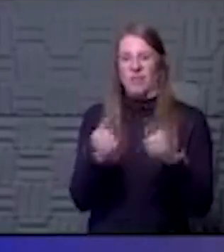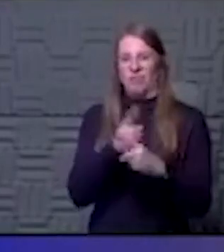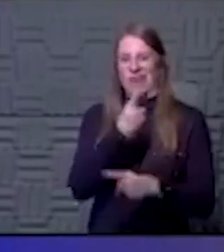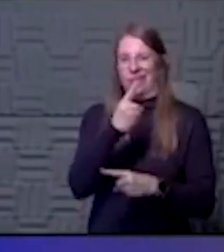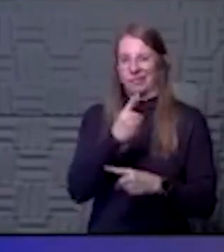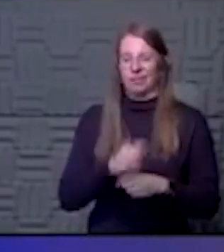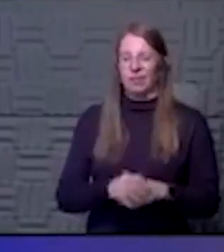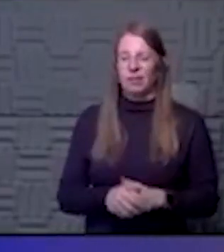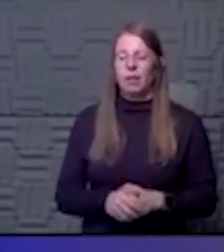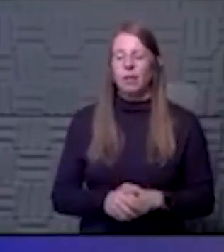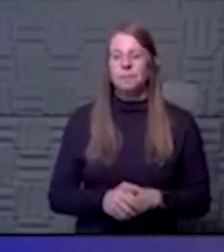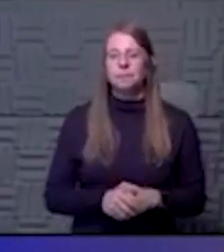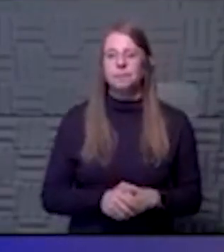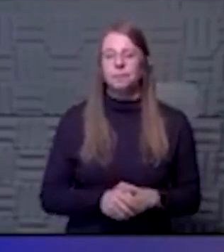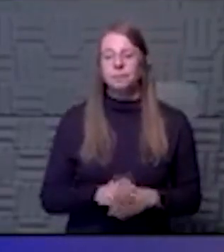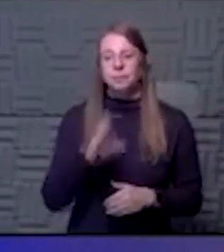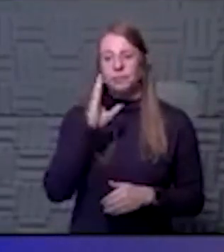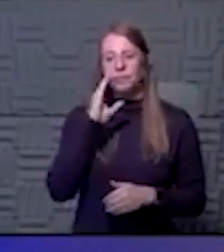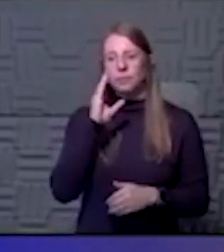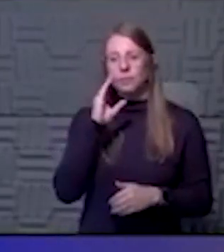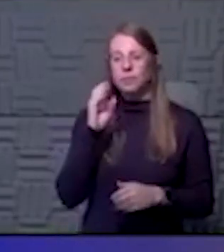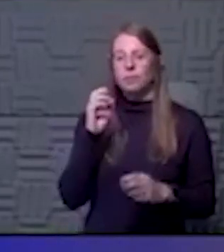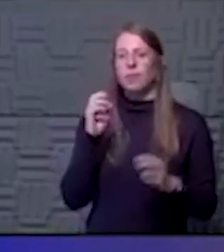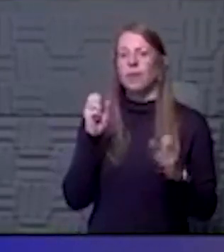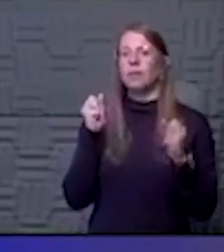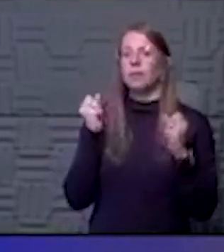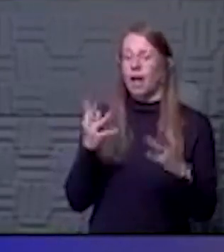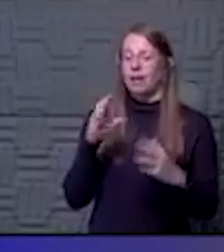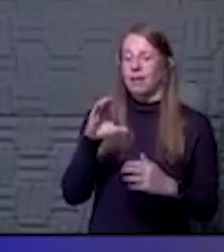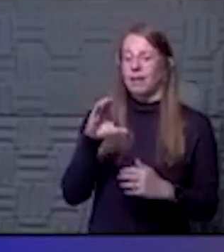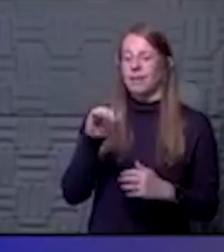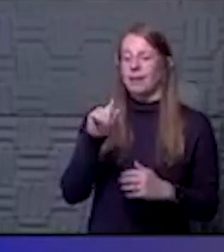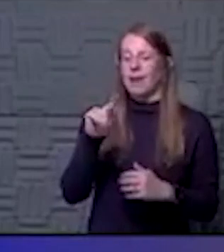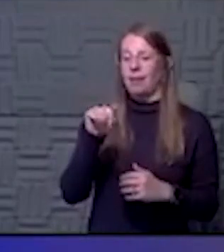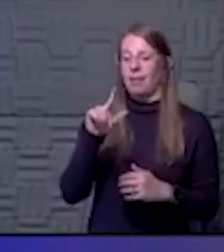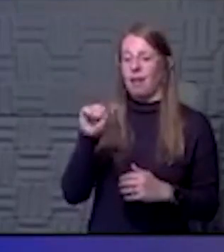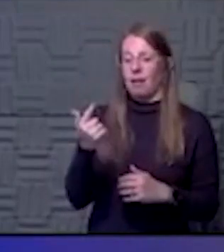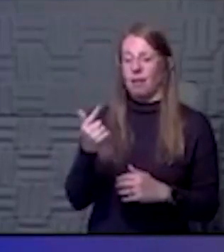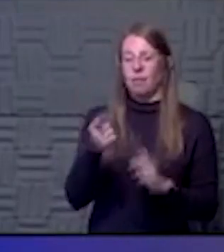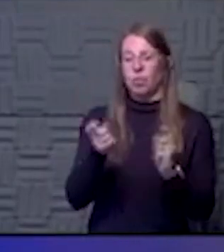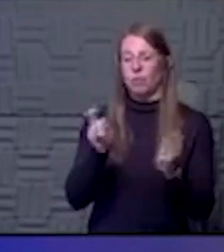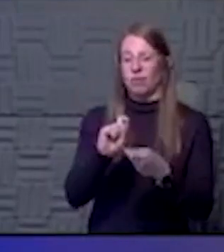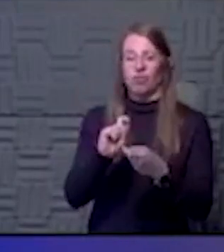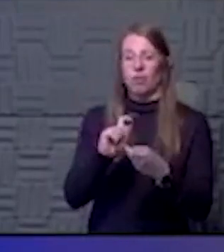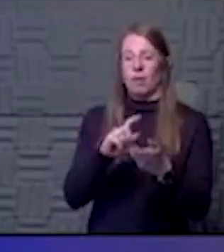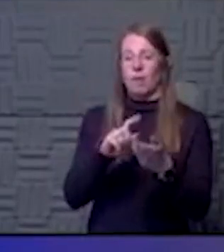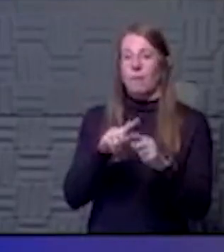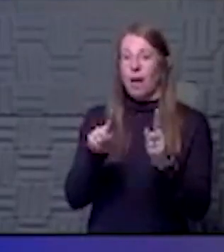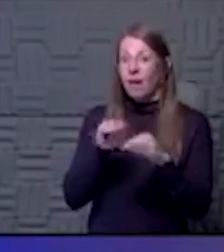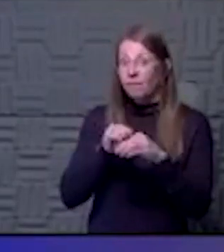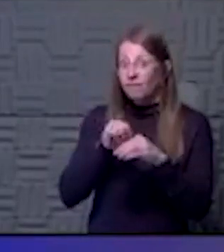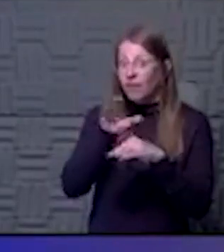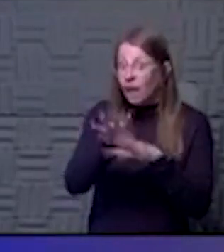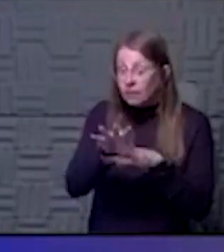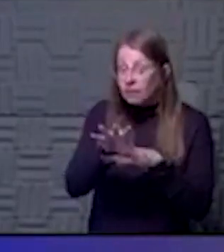correctly. We know that there have been a lot of catalog mutations, but none of these mutations has really affected the clinical